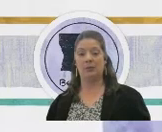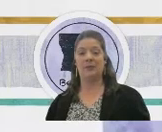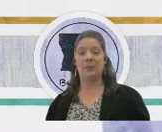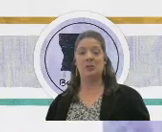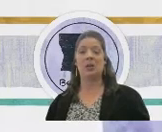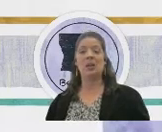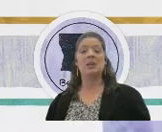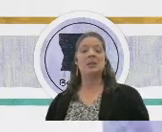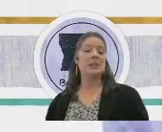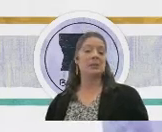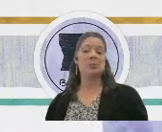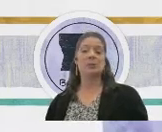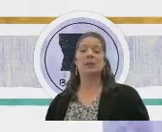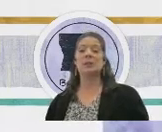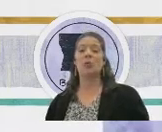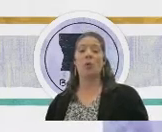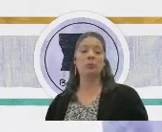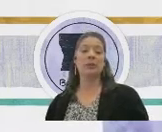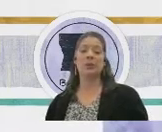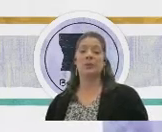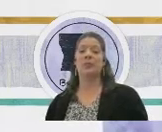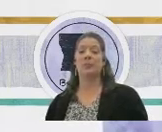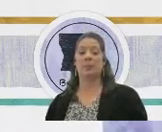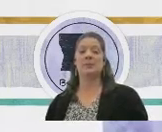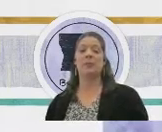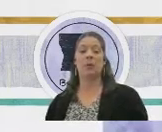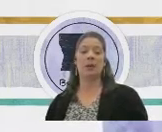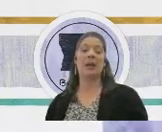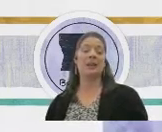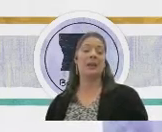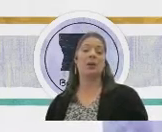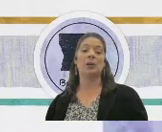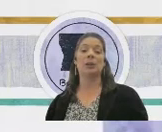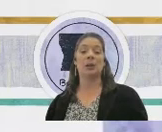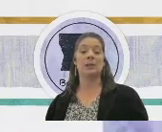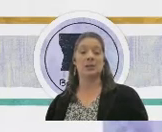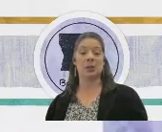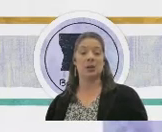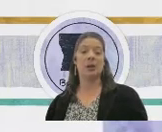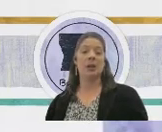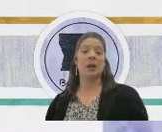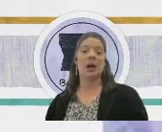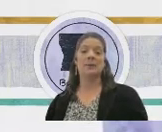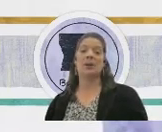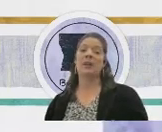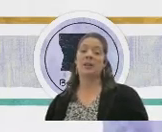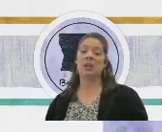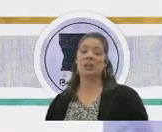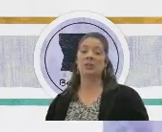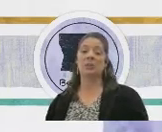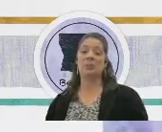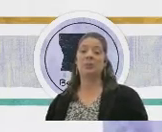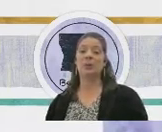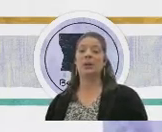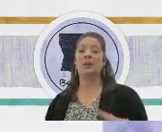the background information. This eligibility is only good for the purpose of working in that early learning center. Now, if an